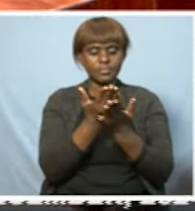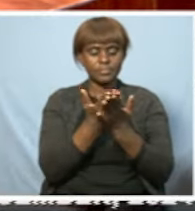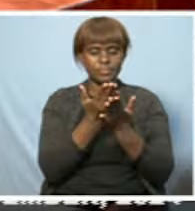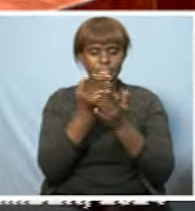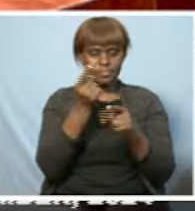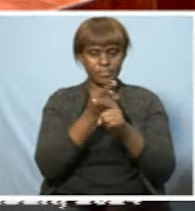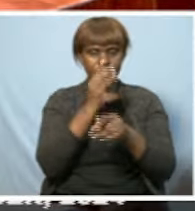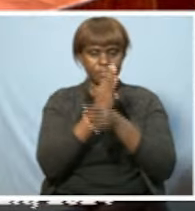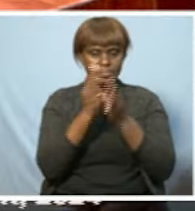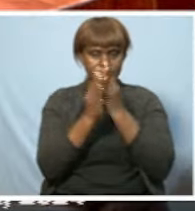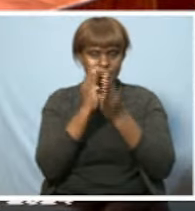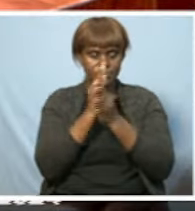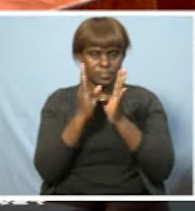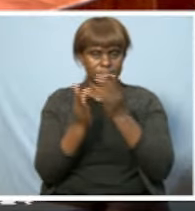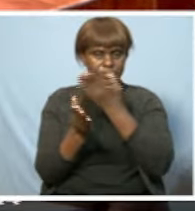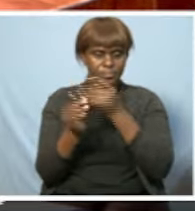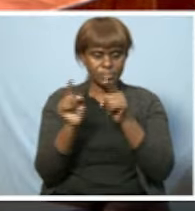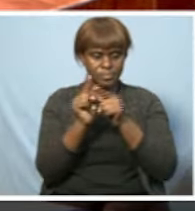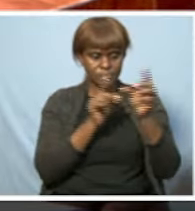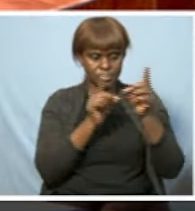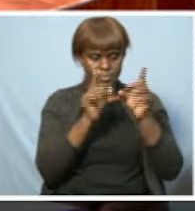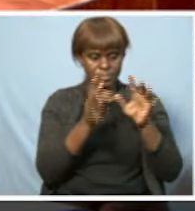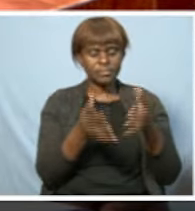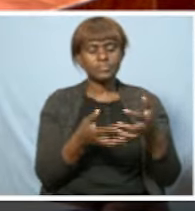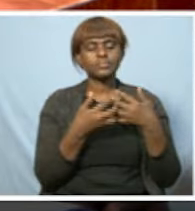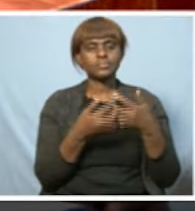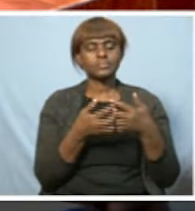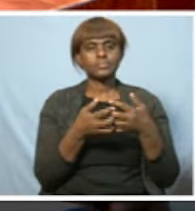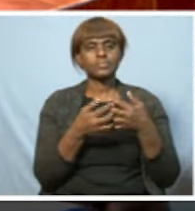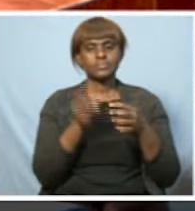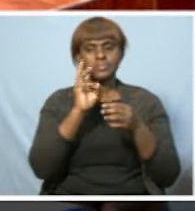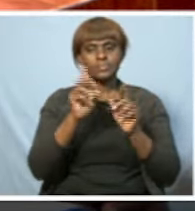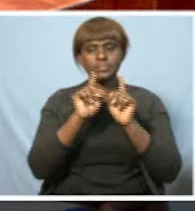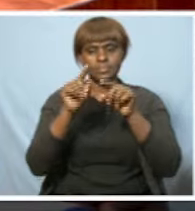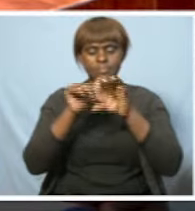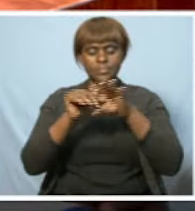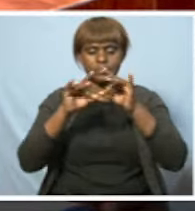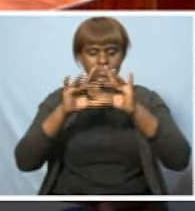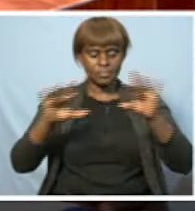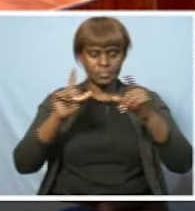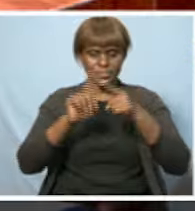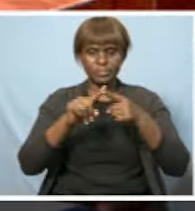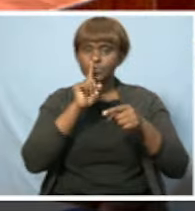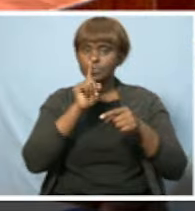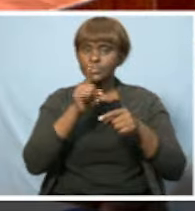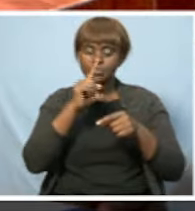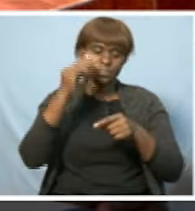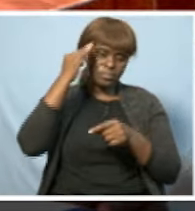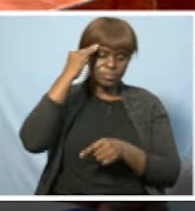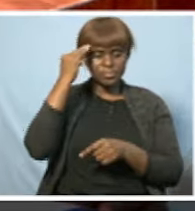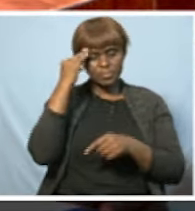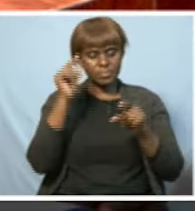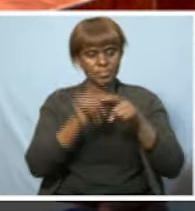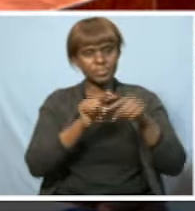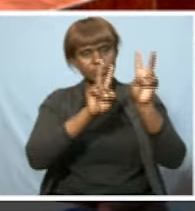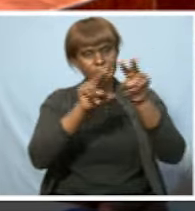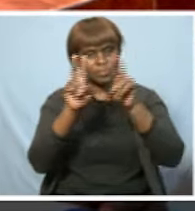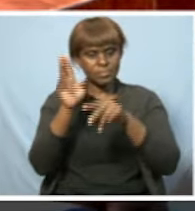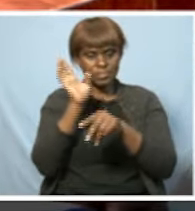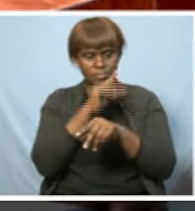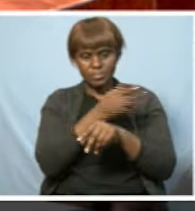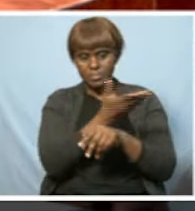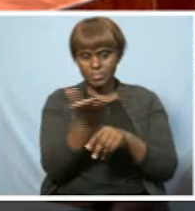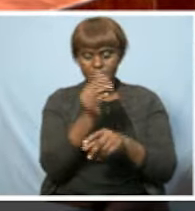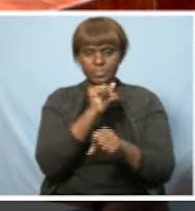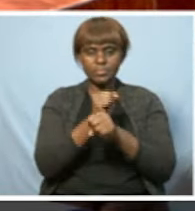contractor. Director engineering will go on the ground to indeed ascertain and do the inspections that these works were